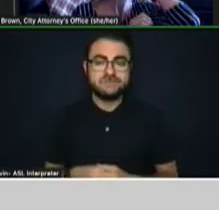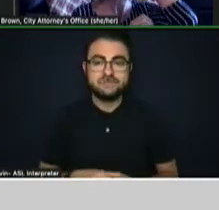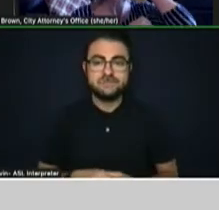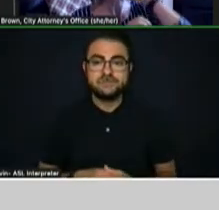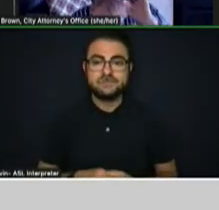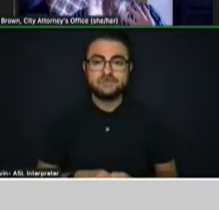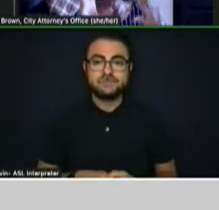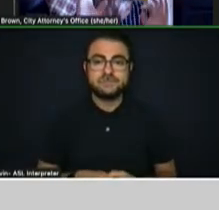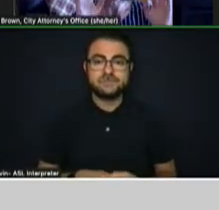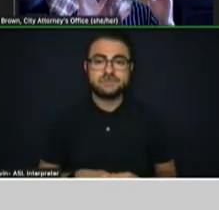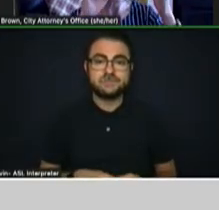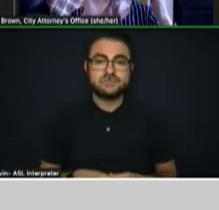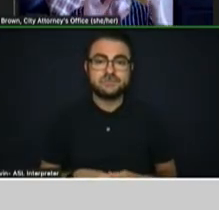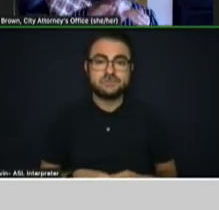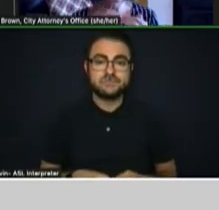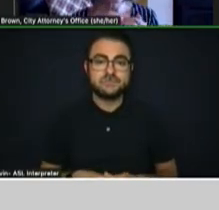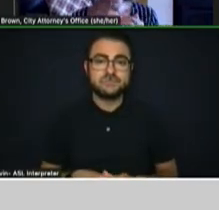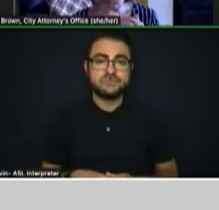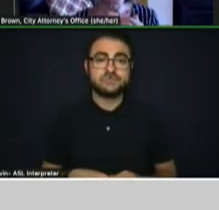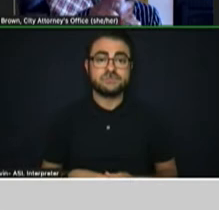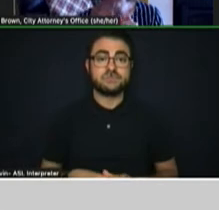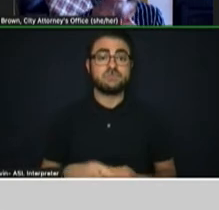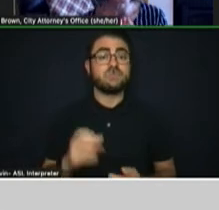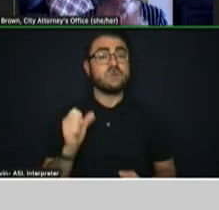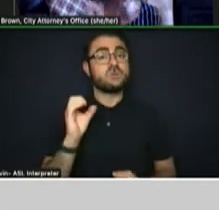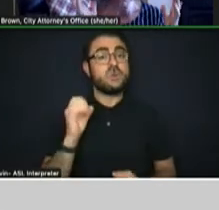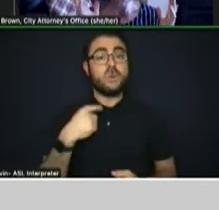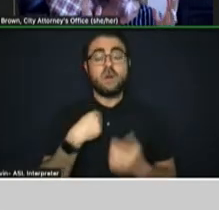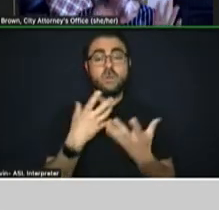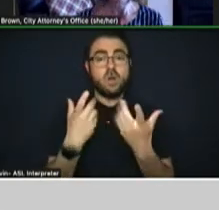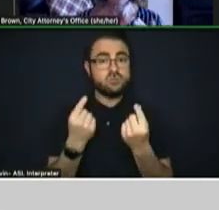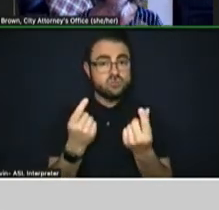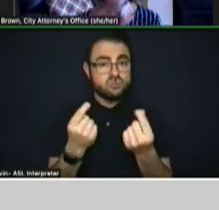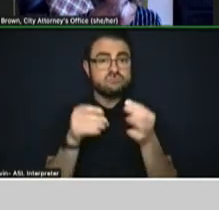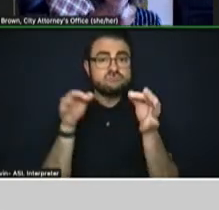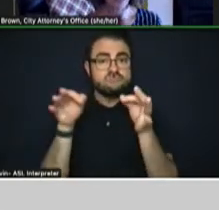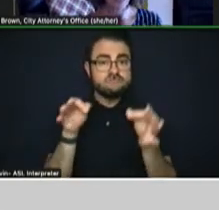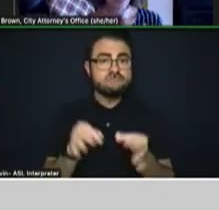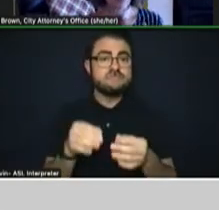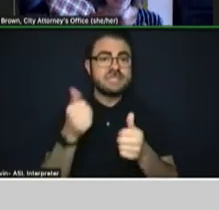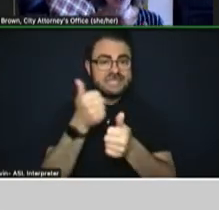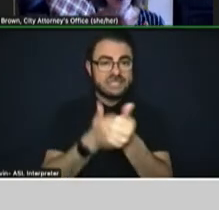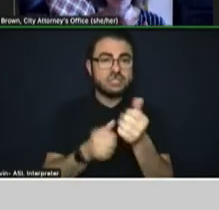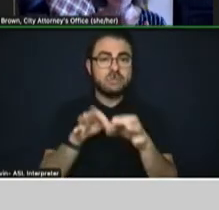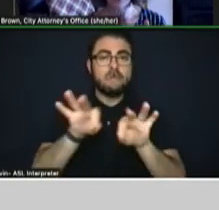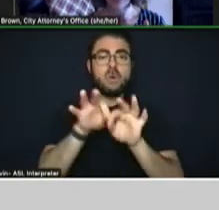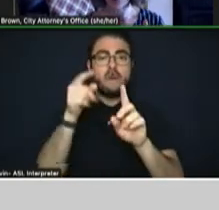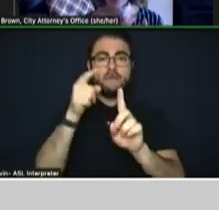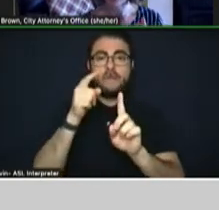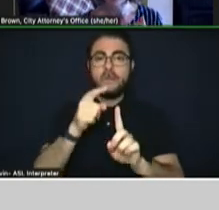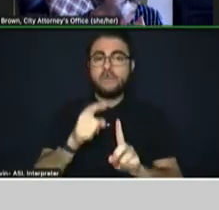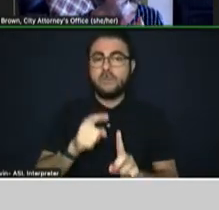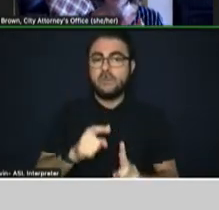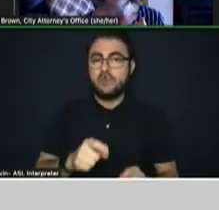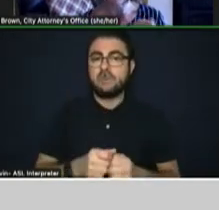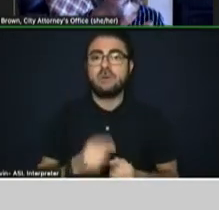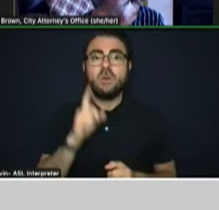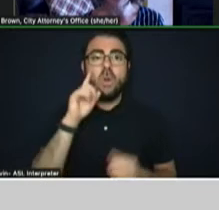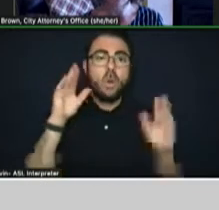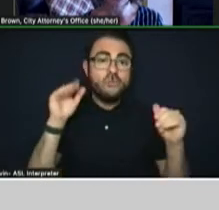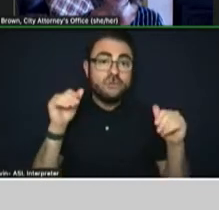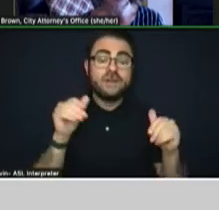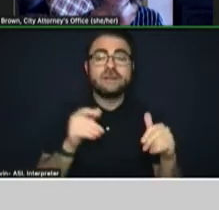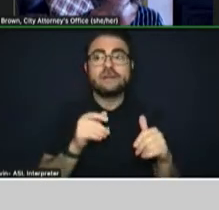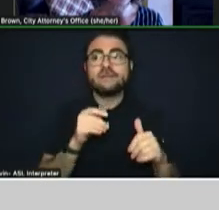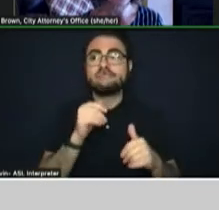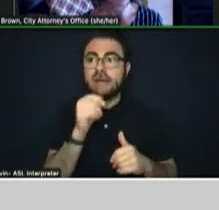And so what I'd like to do is go ahead and go through those points. And so hopefully it's not too redundant for any of you who